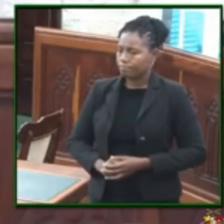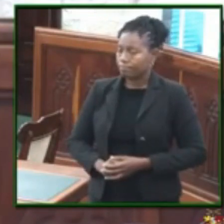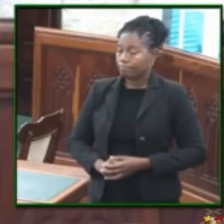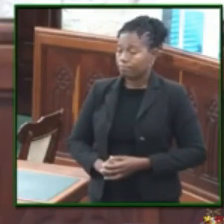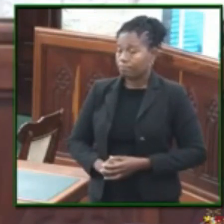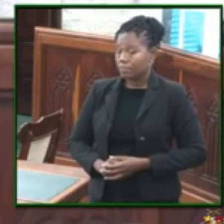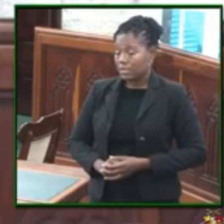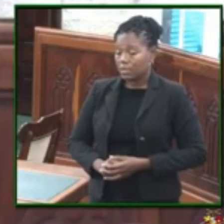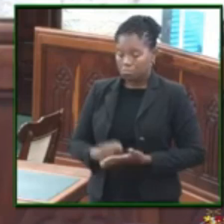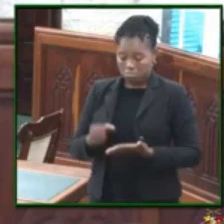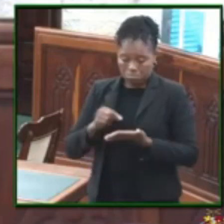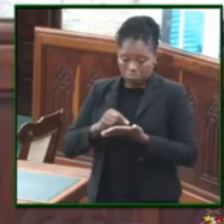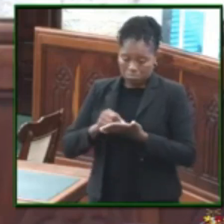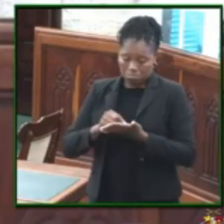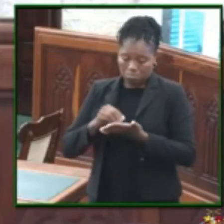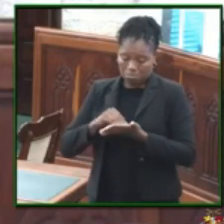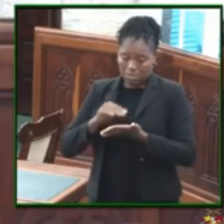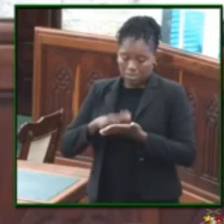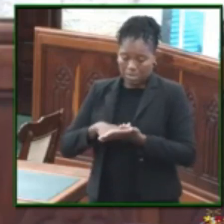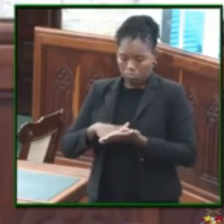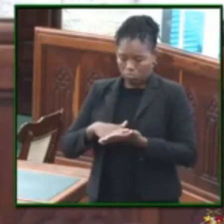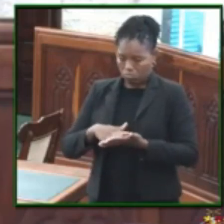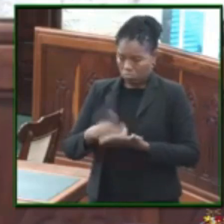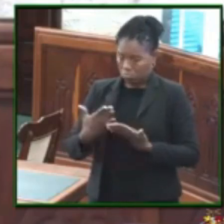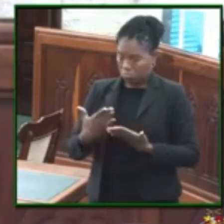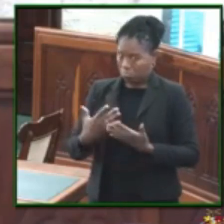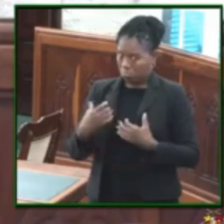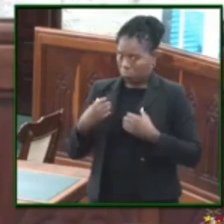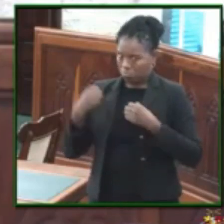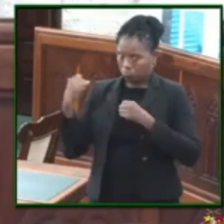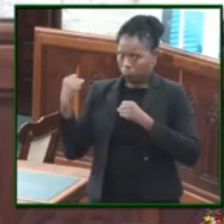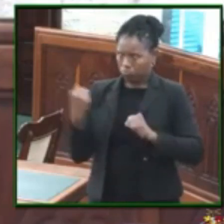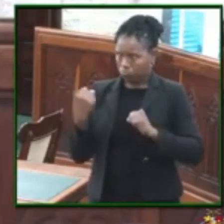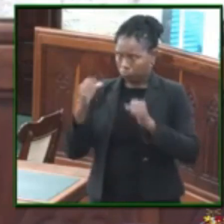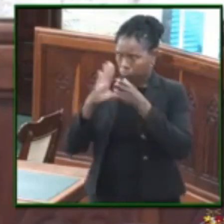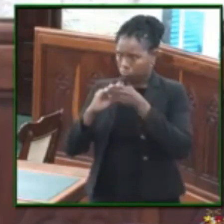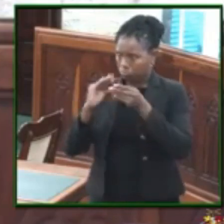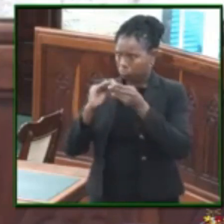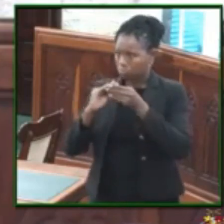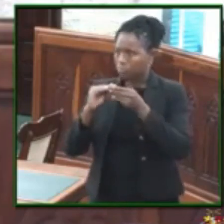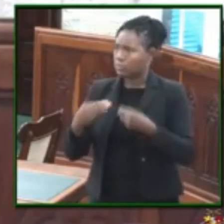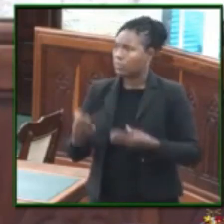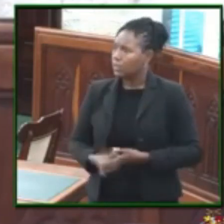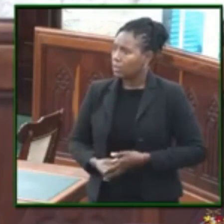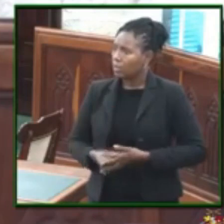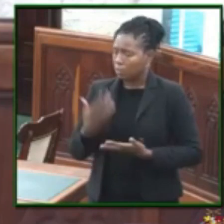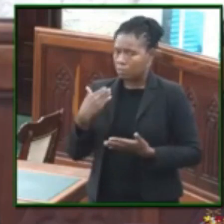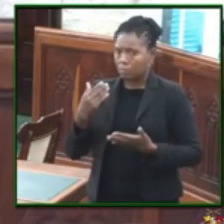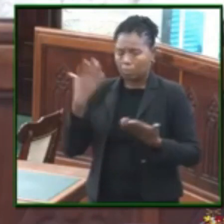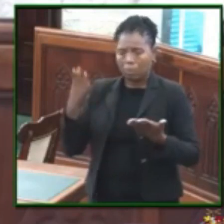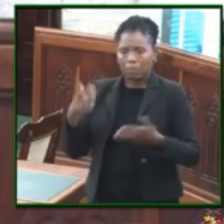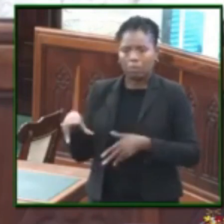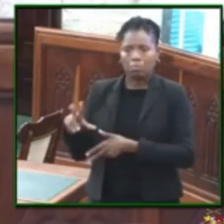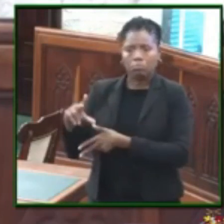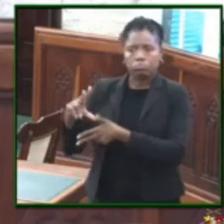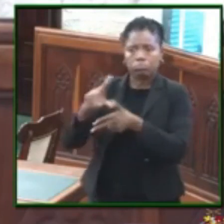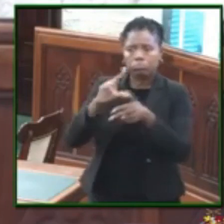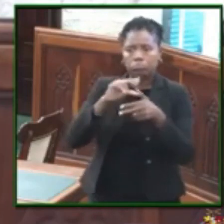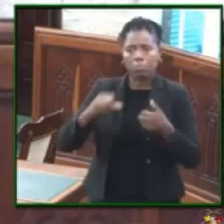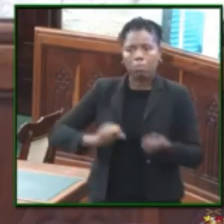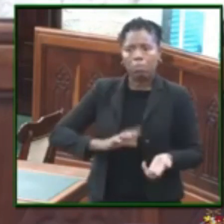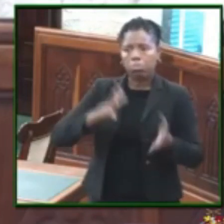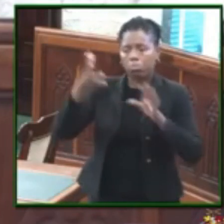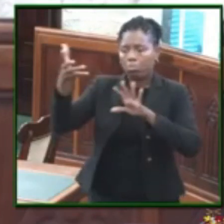And I made a note that this is a bold statement having regard to the disaster that is housing, but I will come